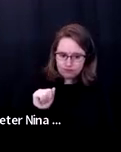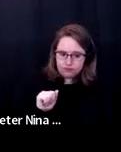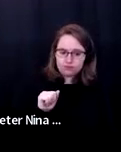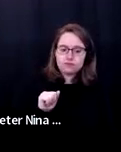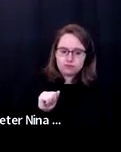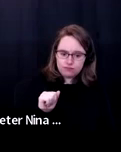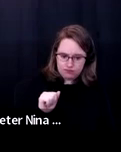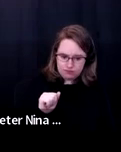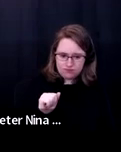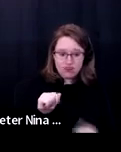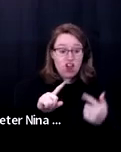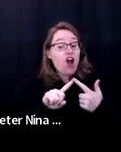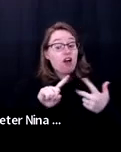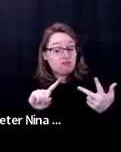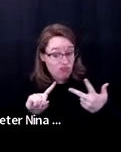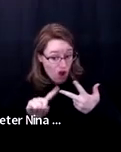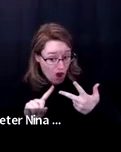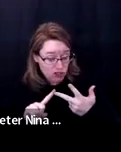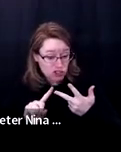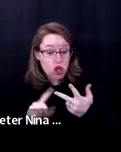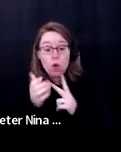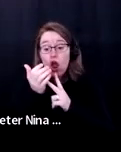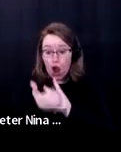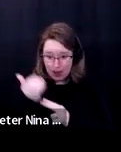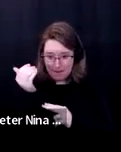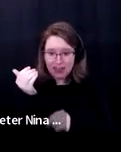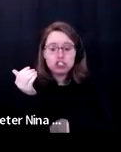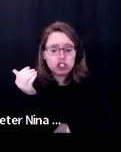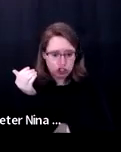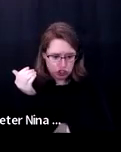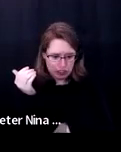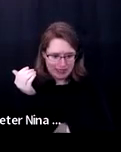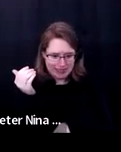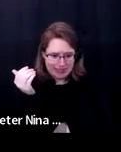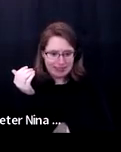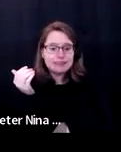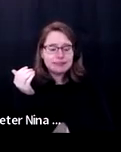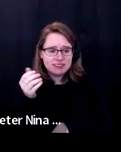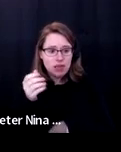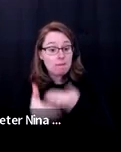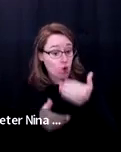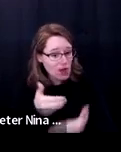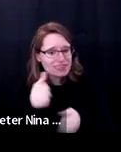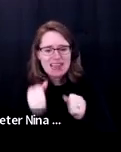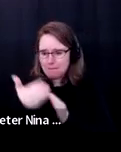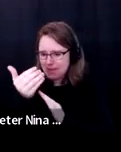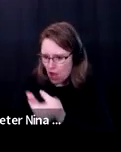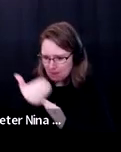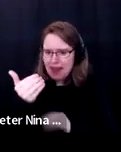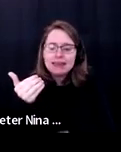is automation. You either upskill the folks you have internally, you bring people inside of the state, or you automate a process. I mean, to